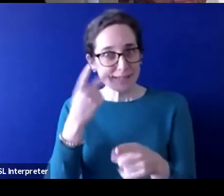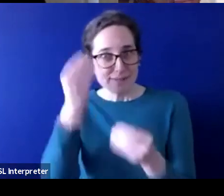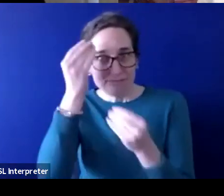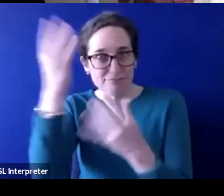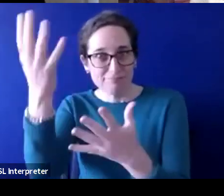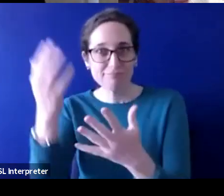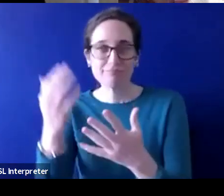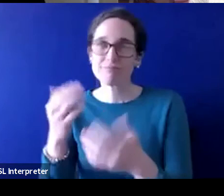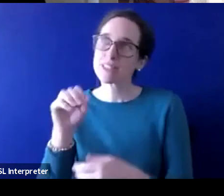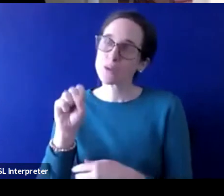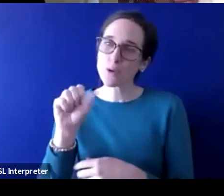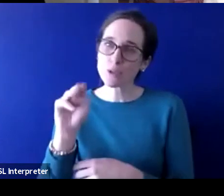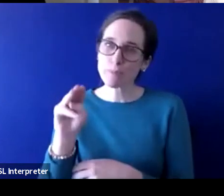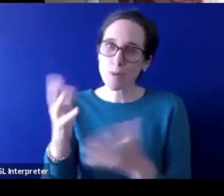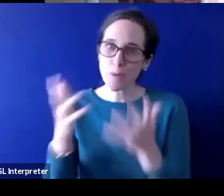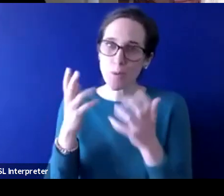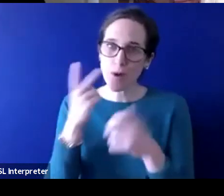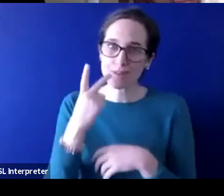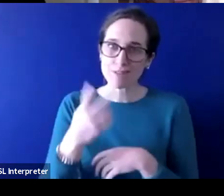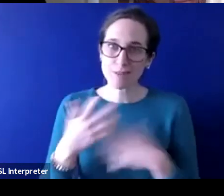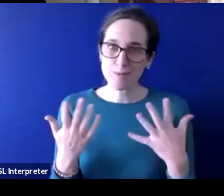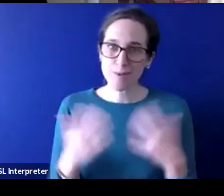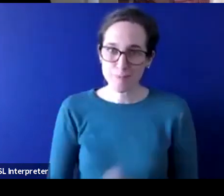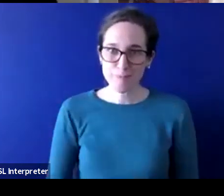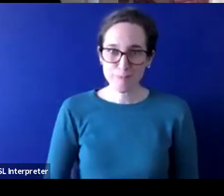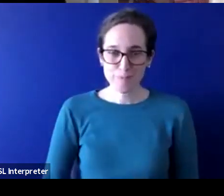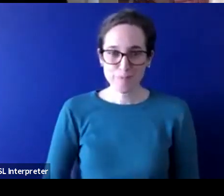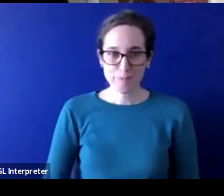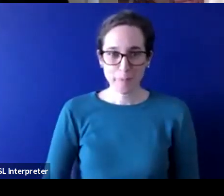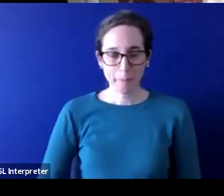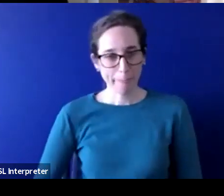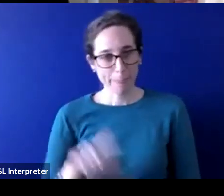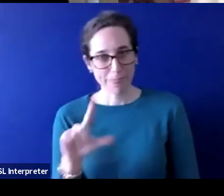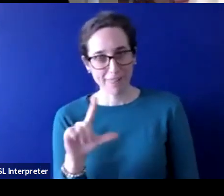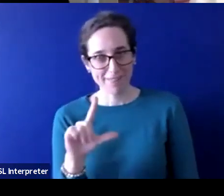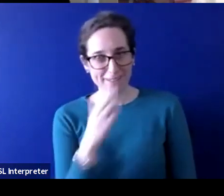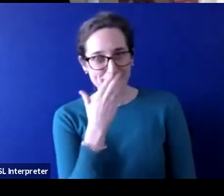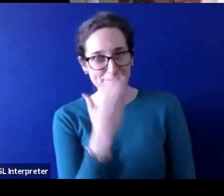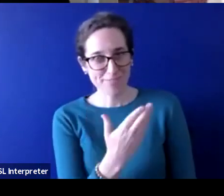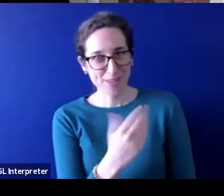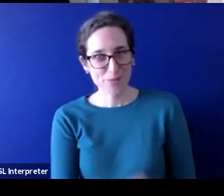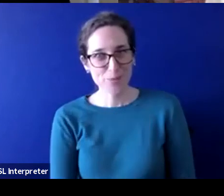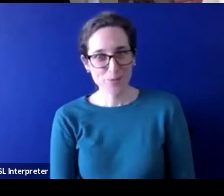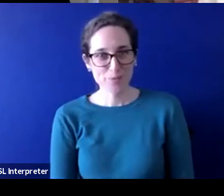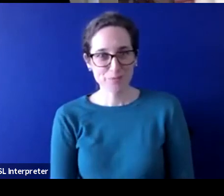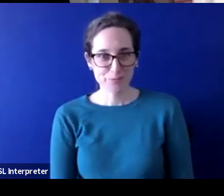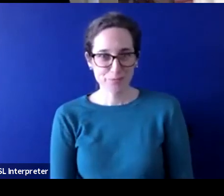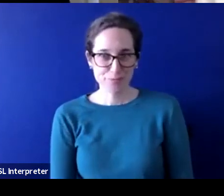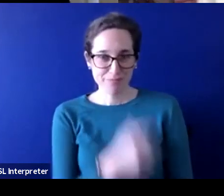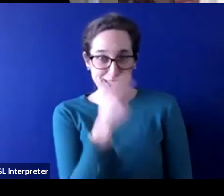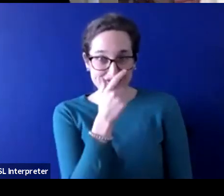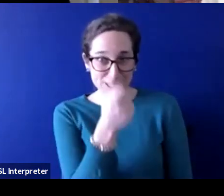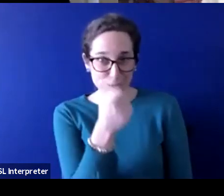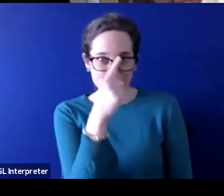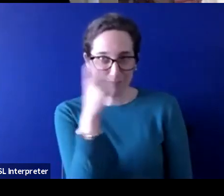media. So yes. Yeah, thank you. I think it's interesting because this next